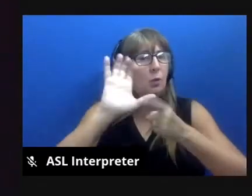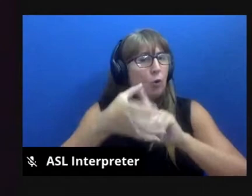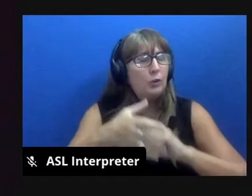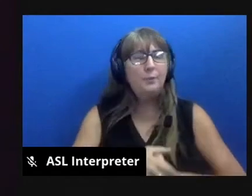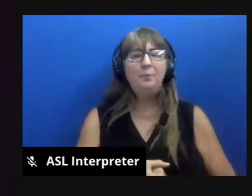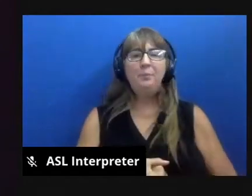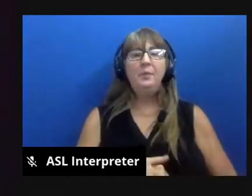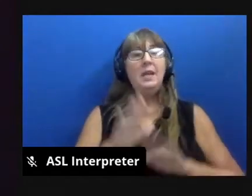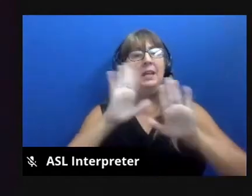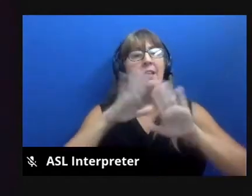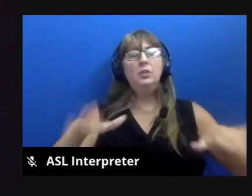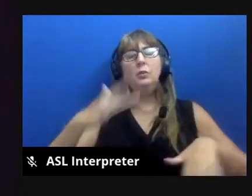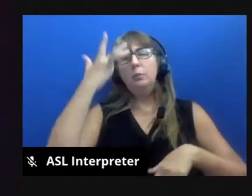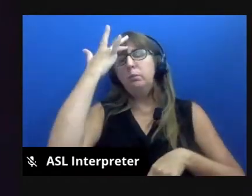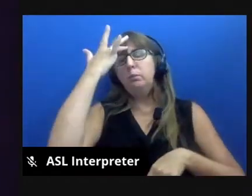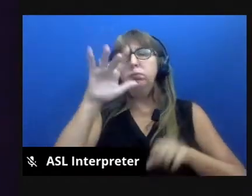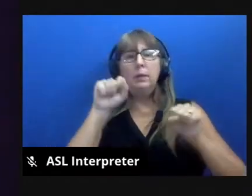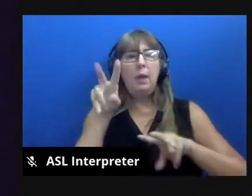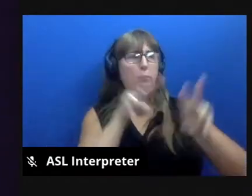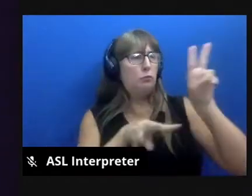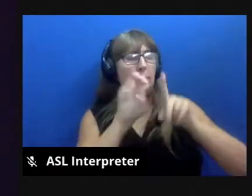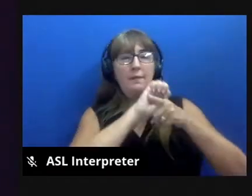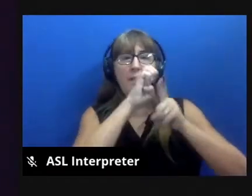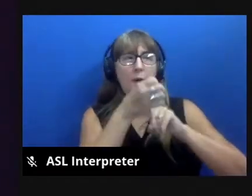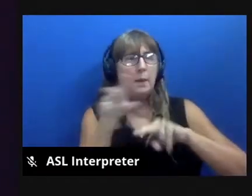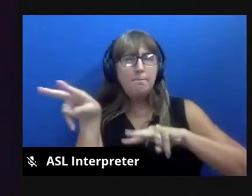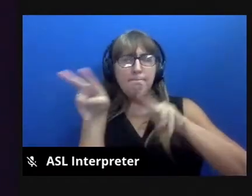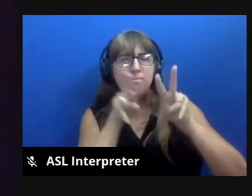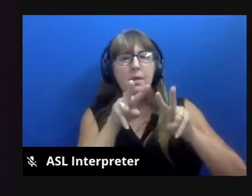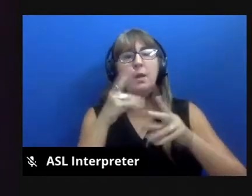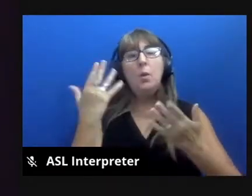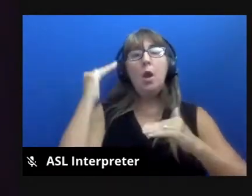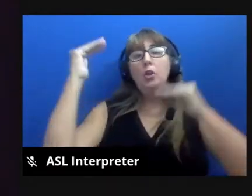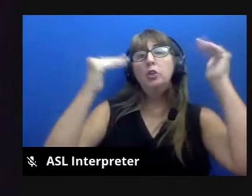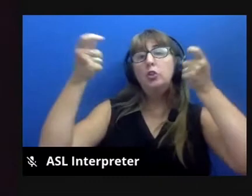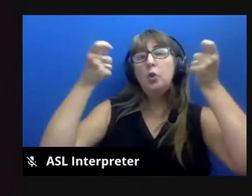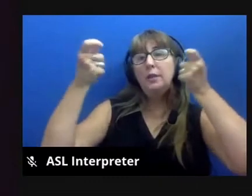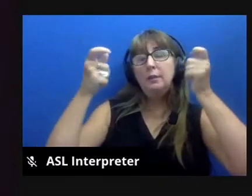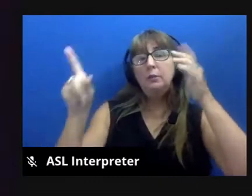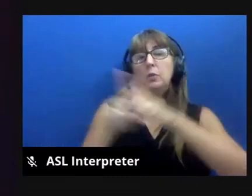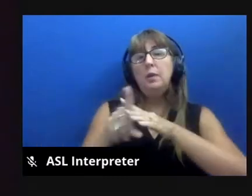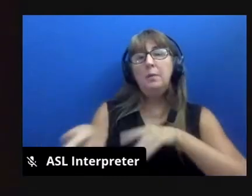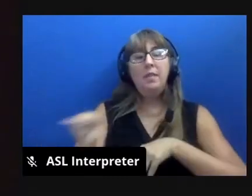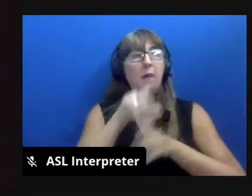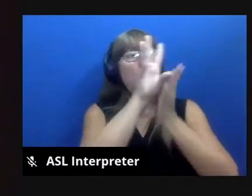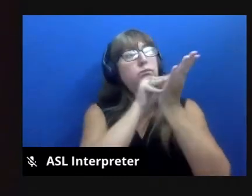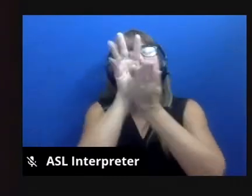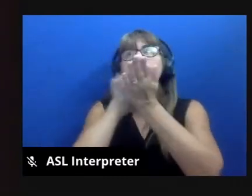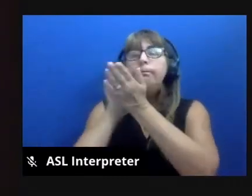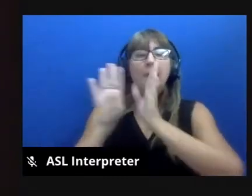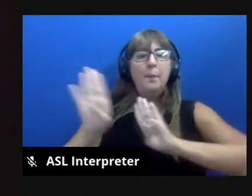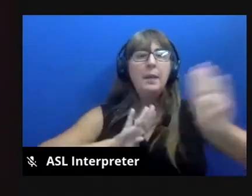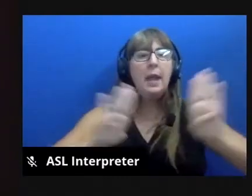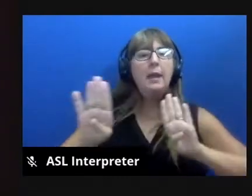to assess their environments, and where adultism shows up, they're going to take on patterns of behavior in order to minimize the hurt and abuse